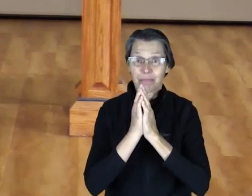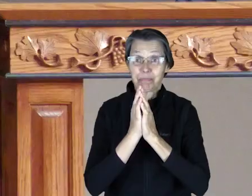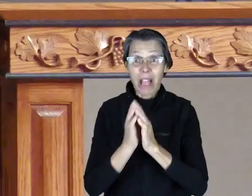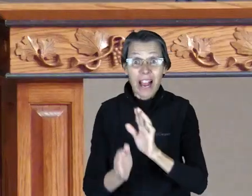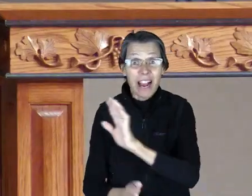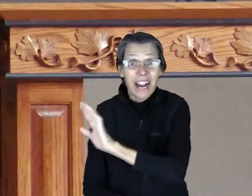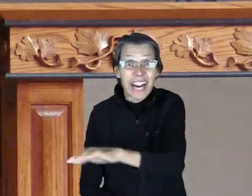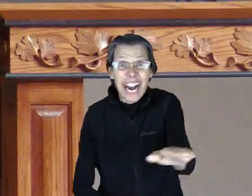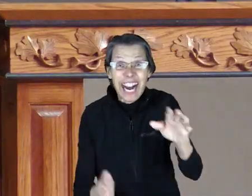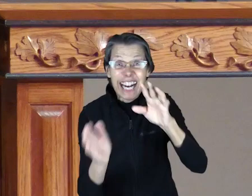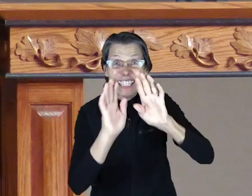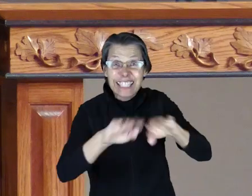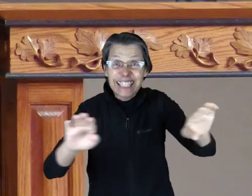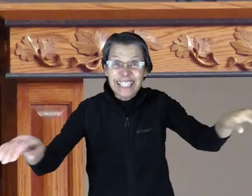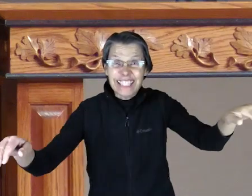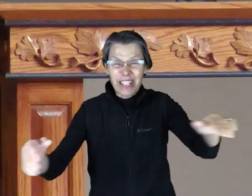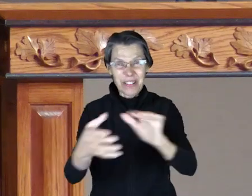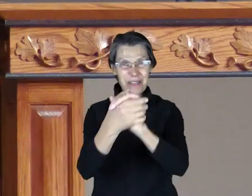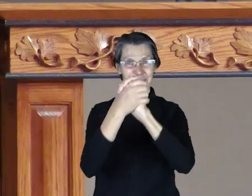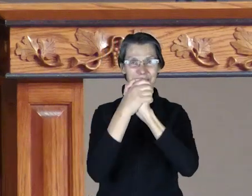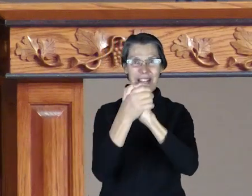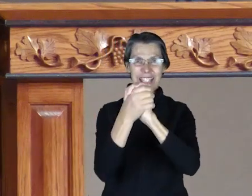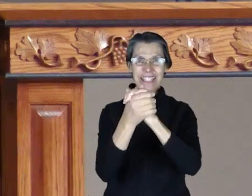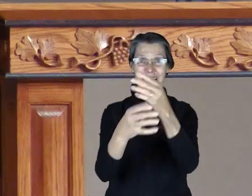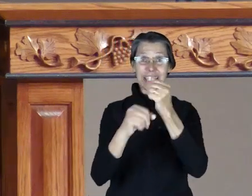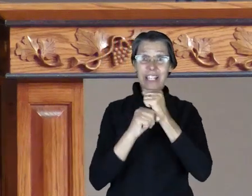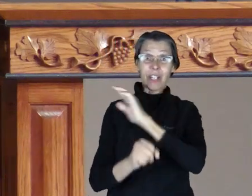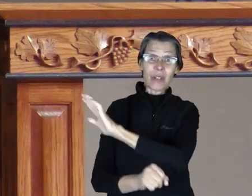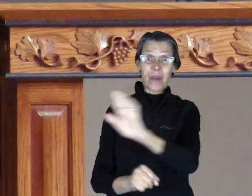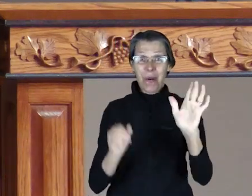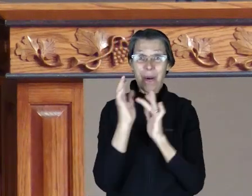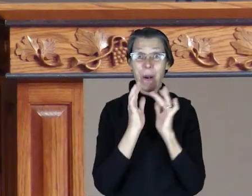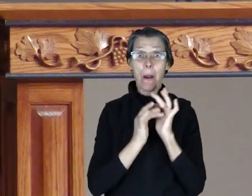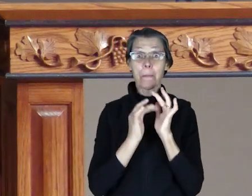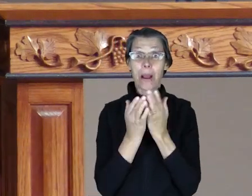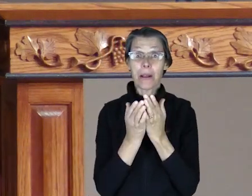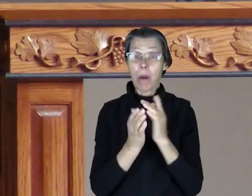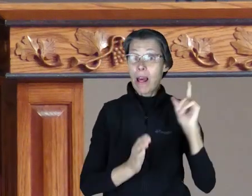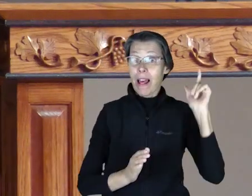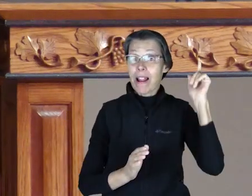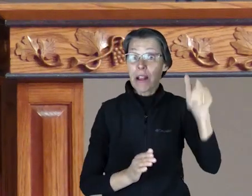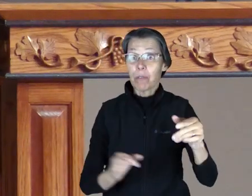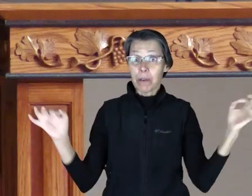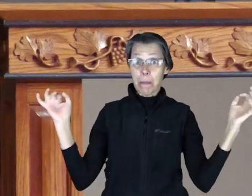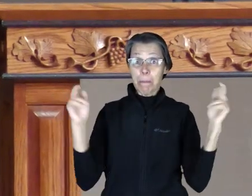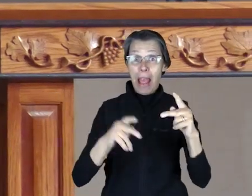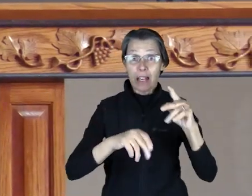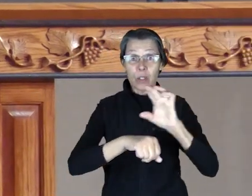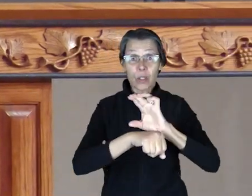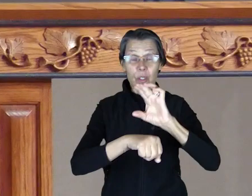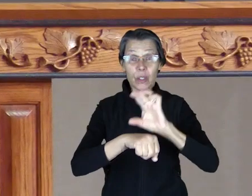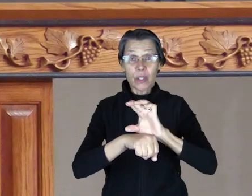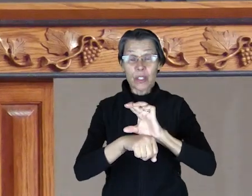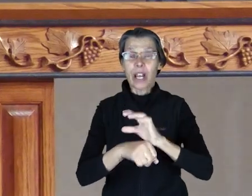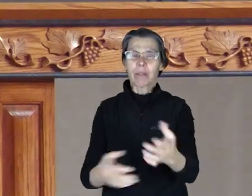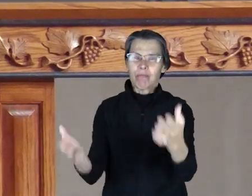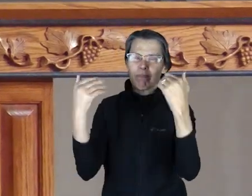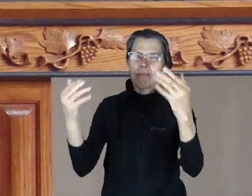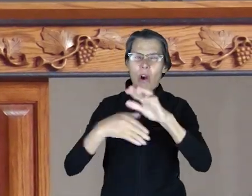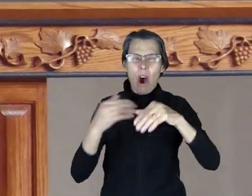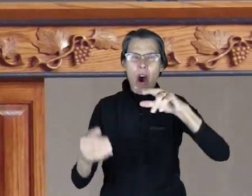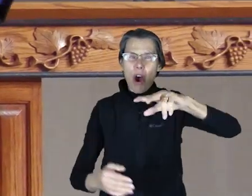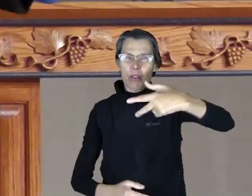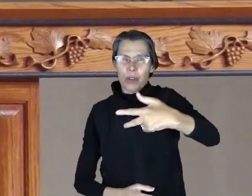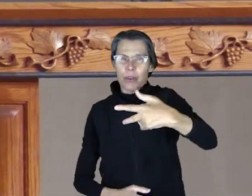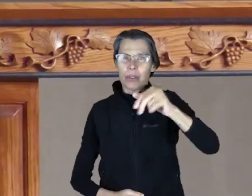amen. Third graders, congratulations for getting your Bible. And you know what? When we're back in in-person worship, I'm going to have all of